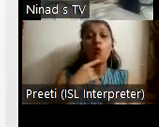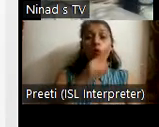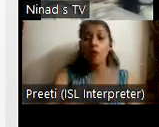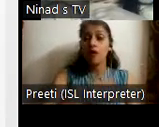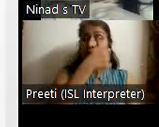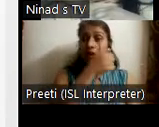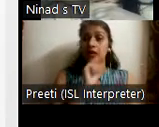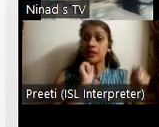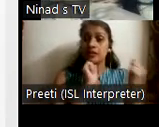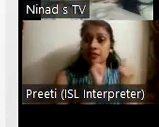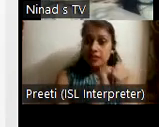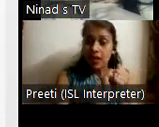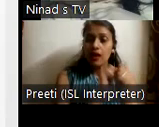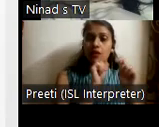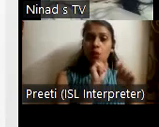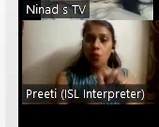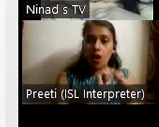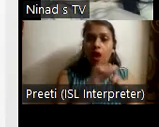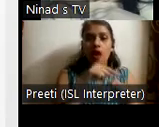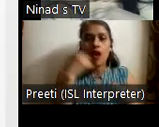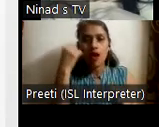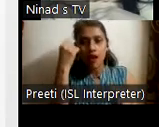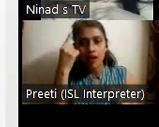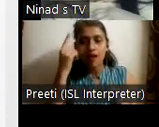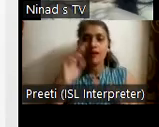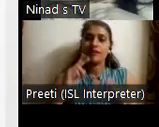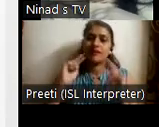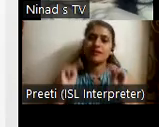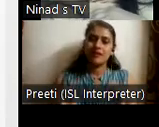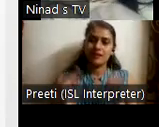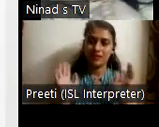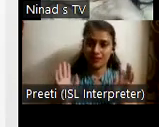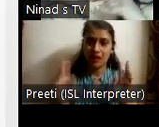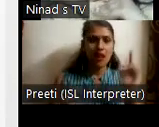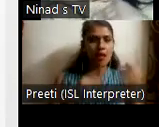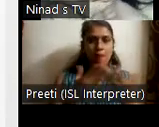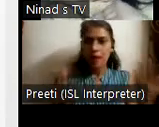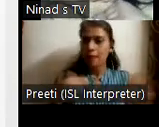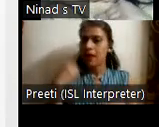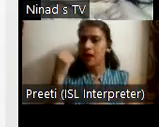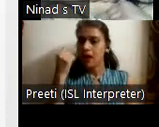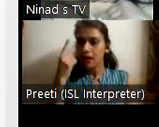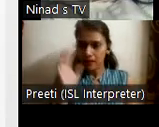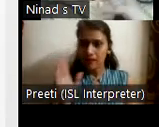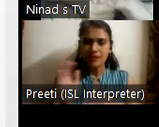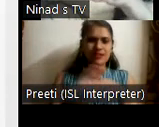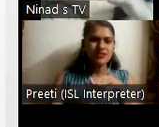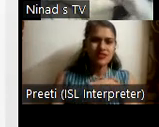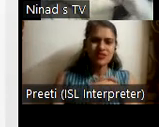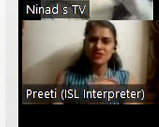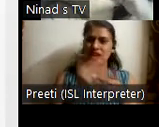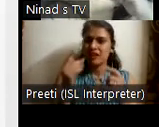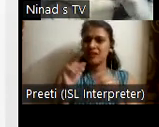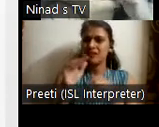need that person will come down and understand the people. And oppressive child laborers, you educate